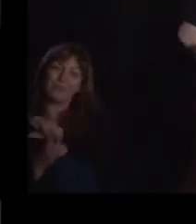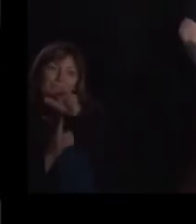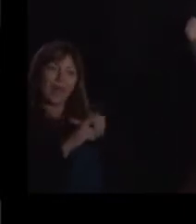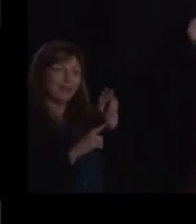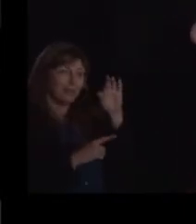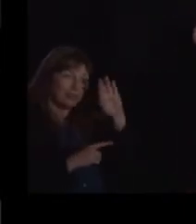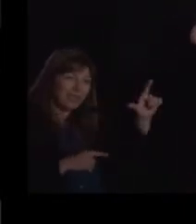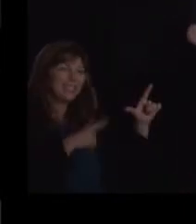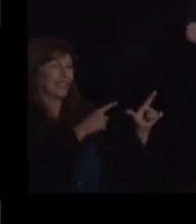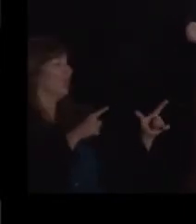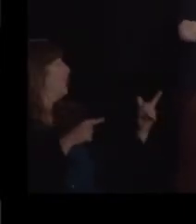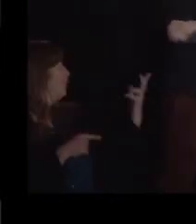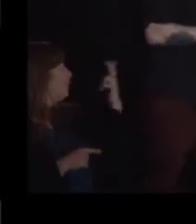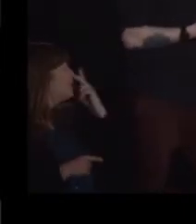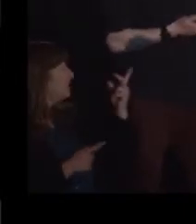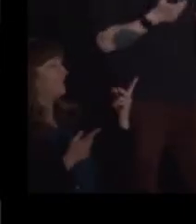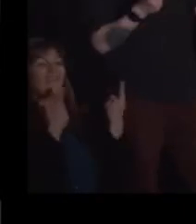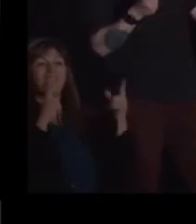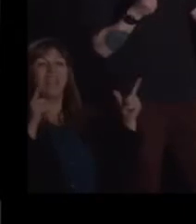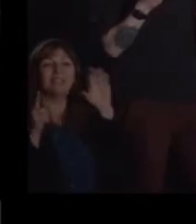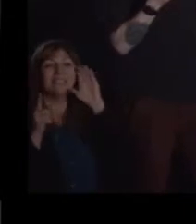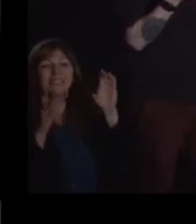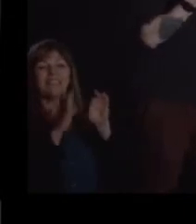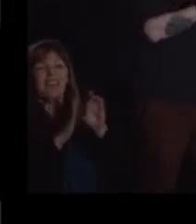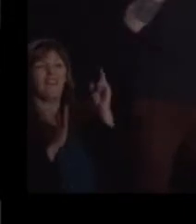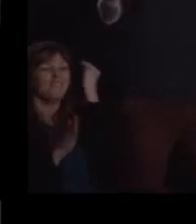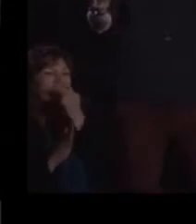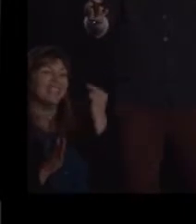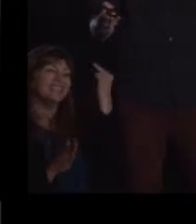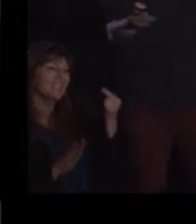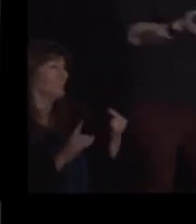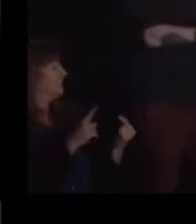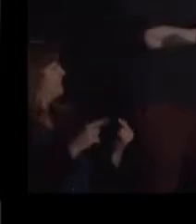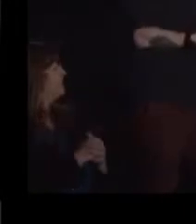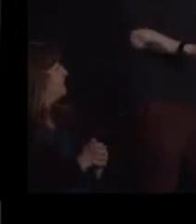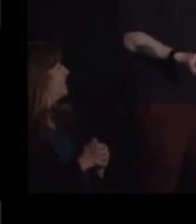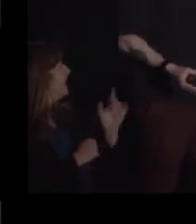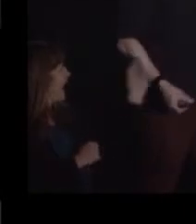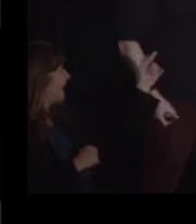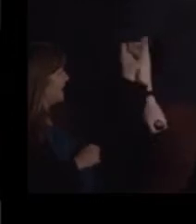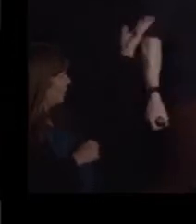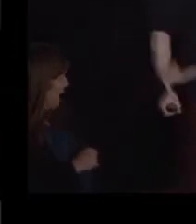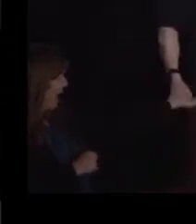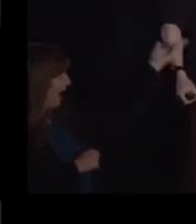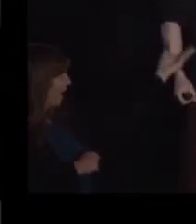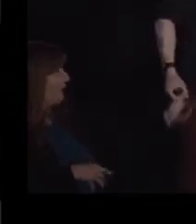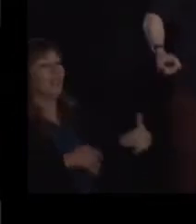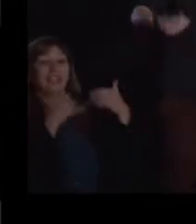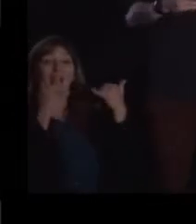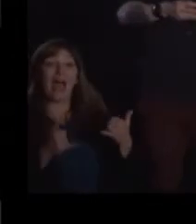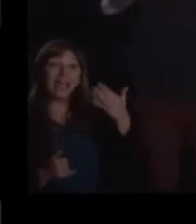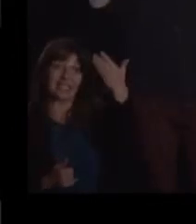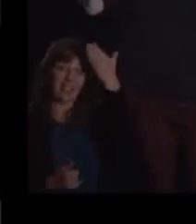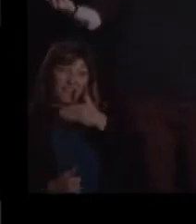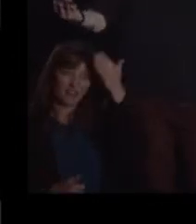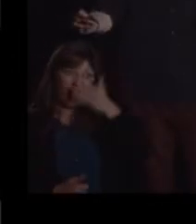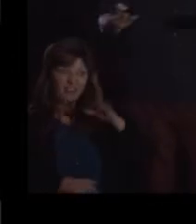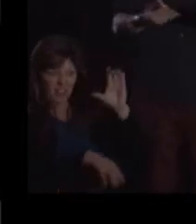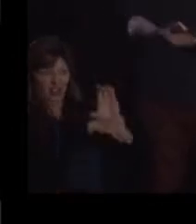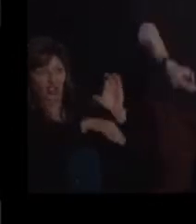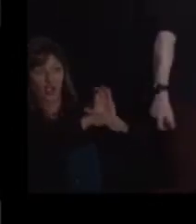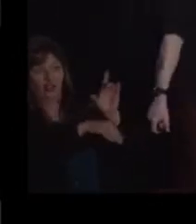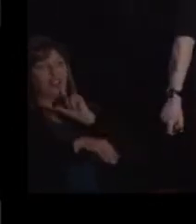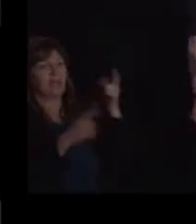in like famous illustration faces of Bristol. And then didn't know where it was going. It turns out this is in front of St. Paul's Cathedral, which is a huge,